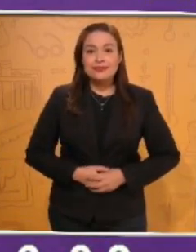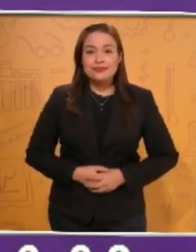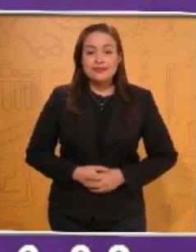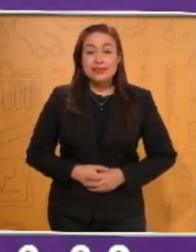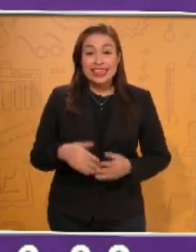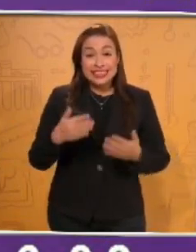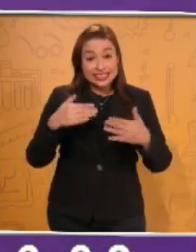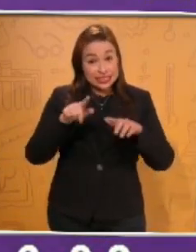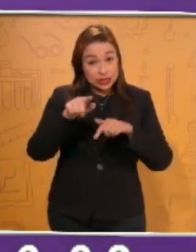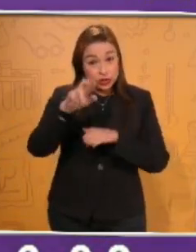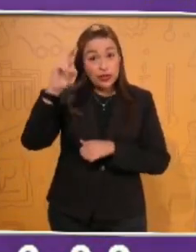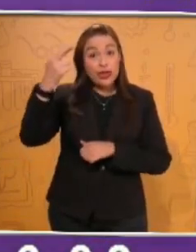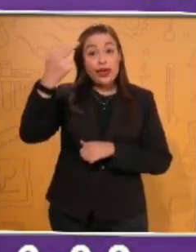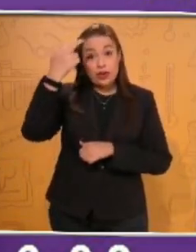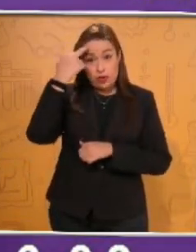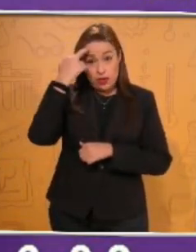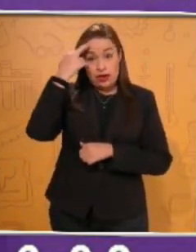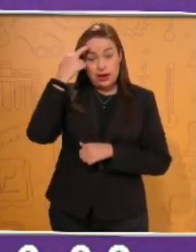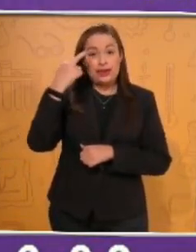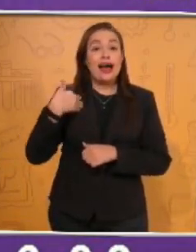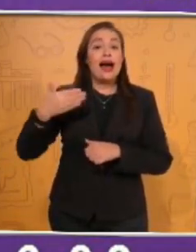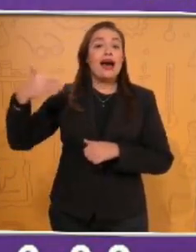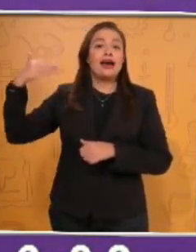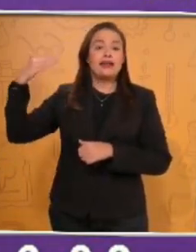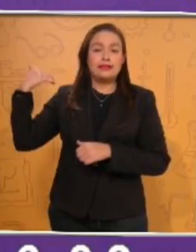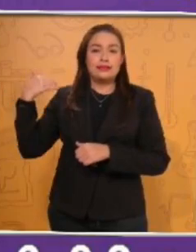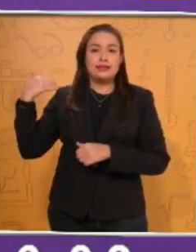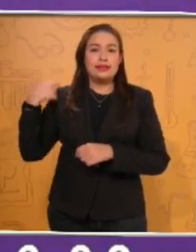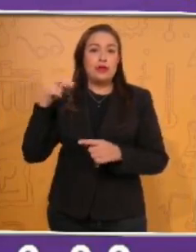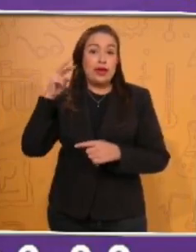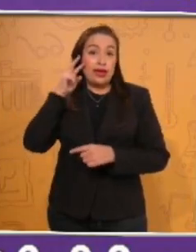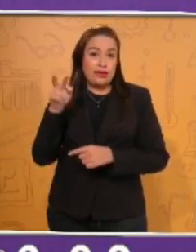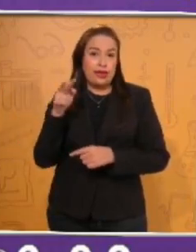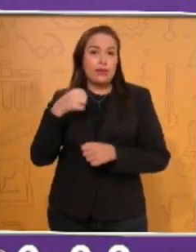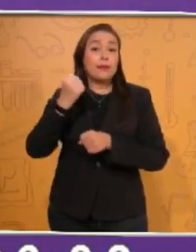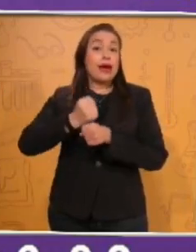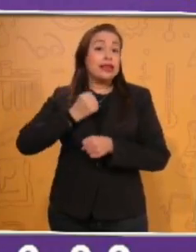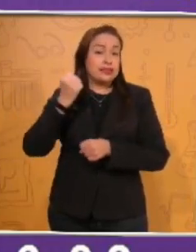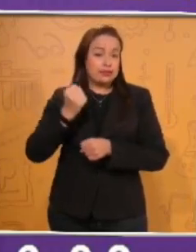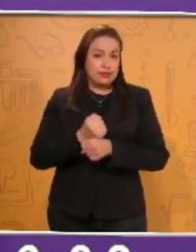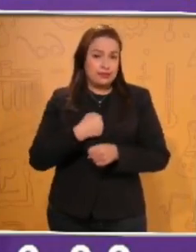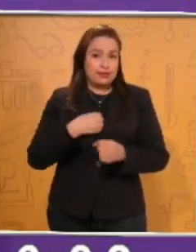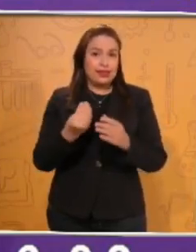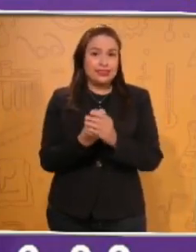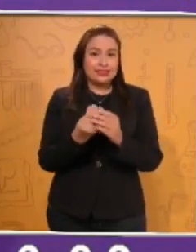If you remember, we are going to be practicing the class of English.